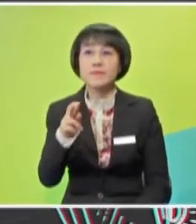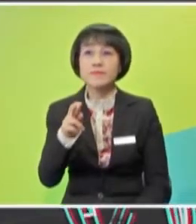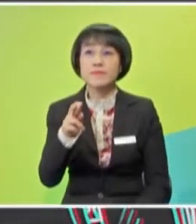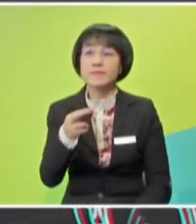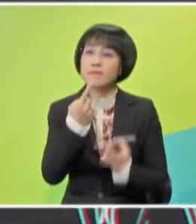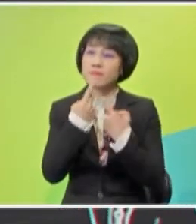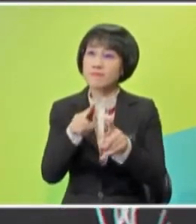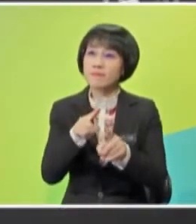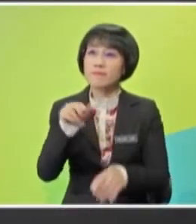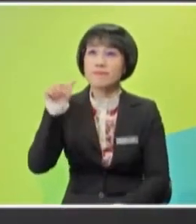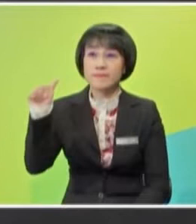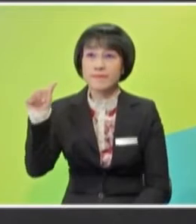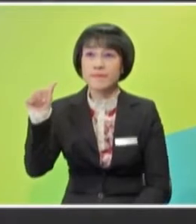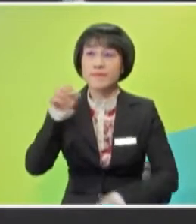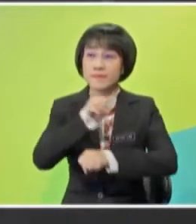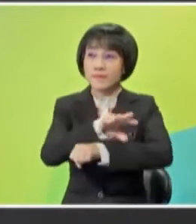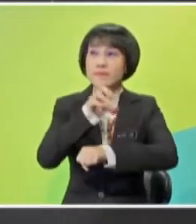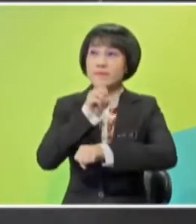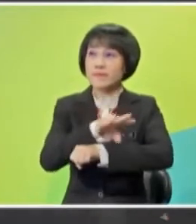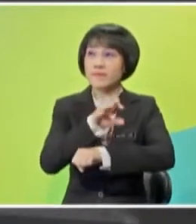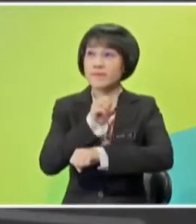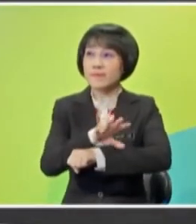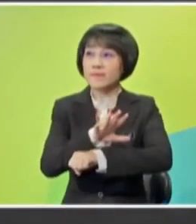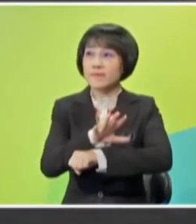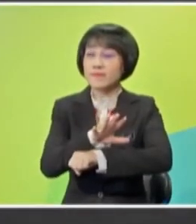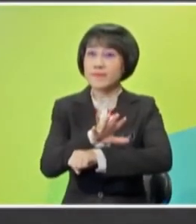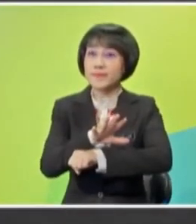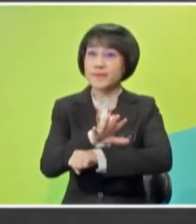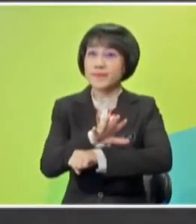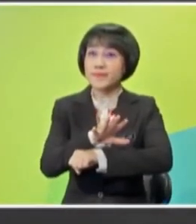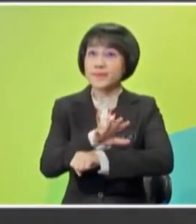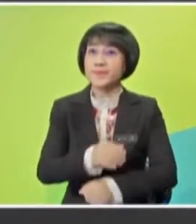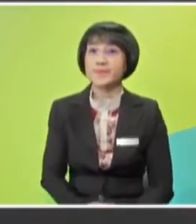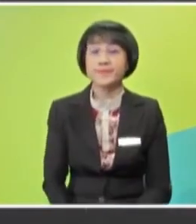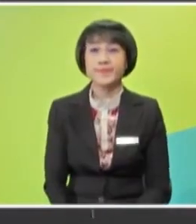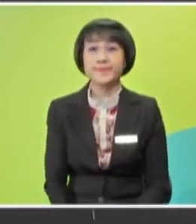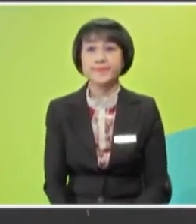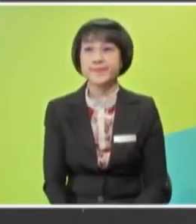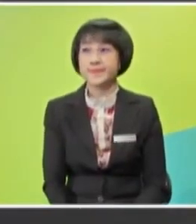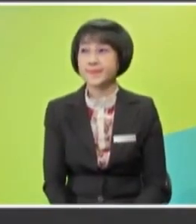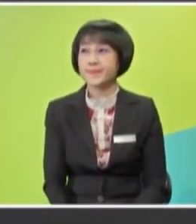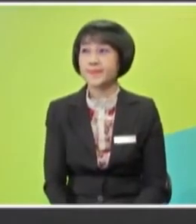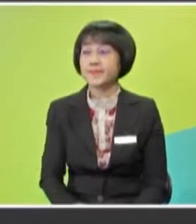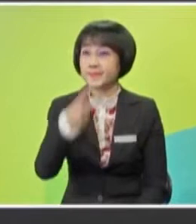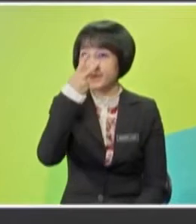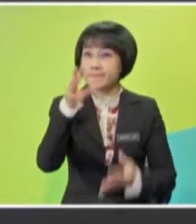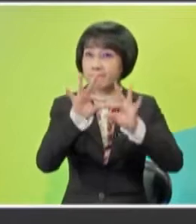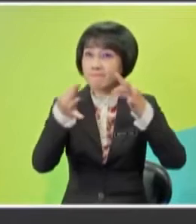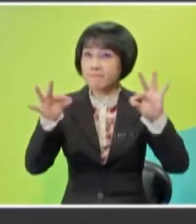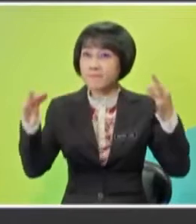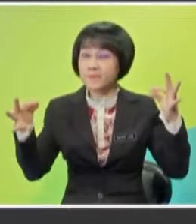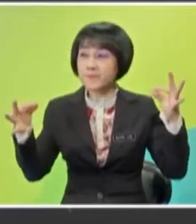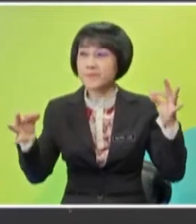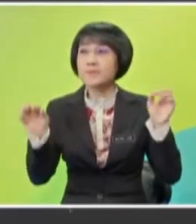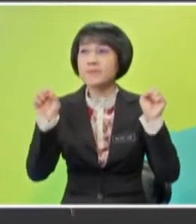is A. I think it would be better if he said sorry to her. Even looking at the statement as well, we